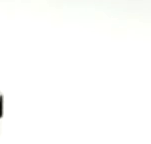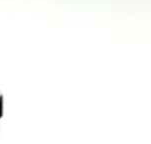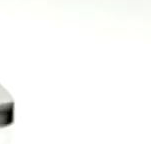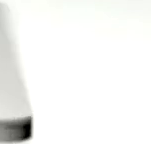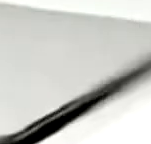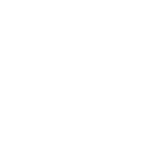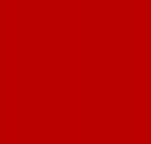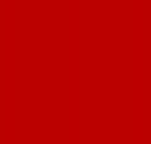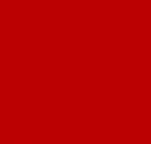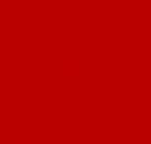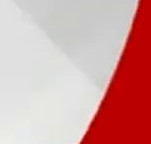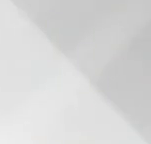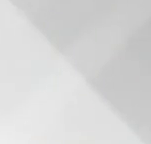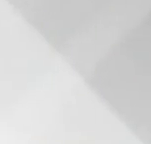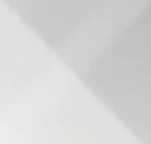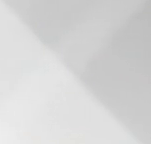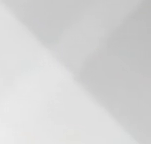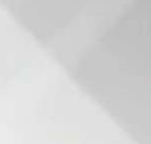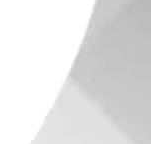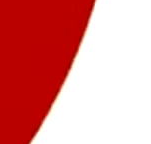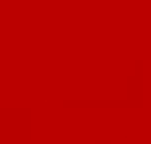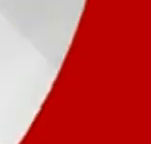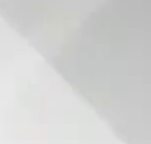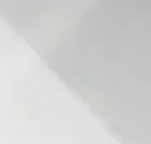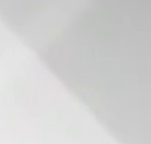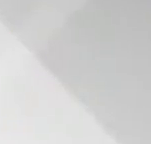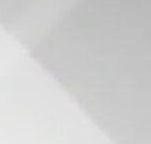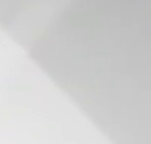news@kbc.co.ke or call